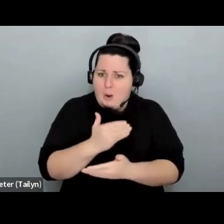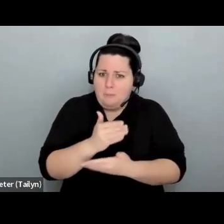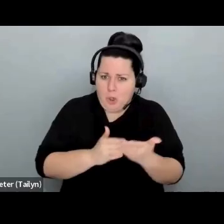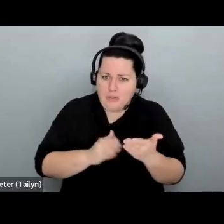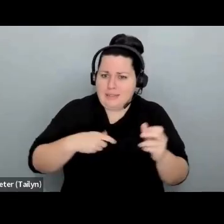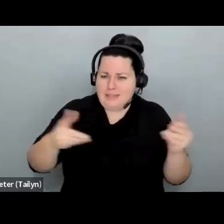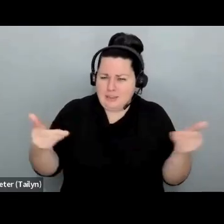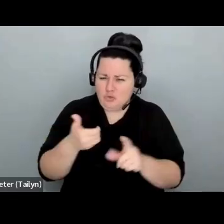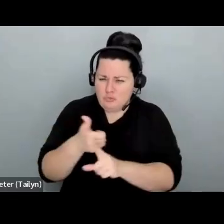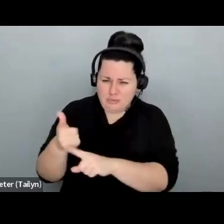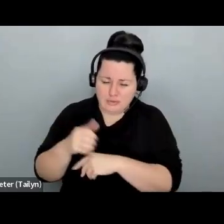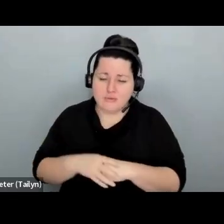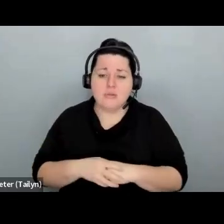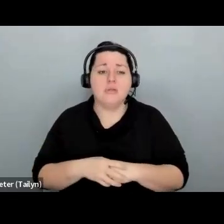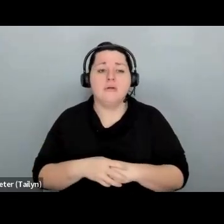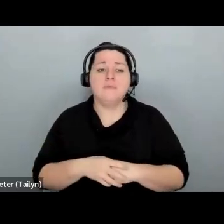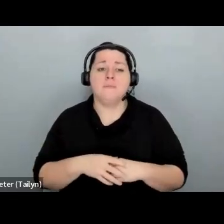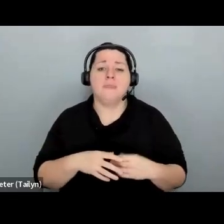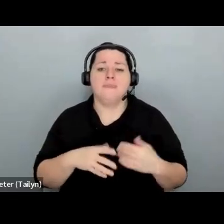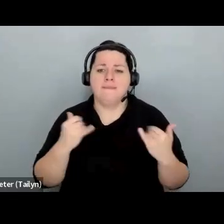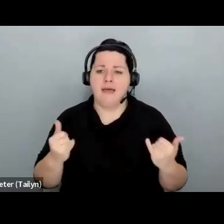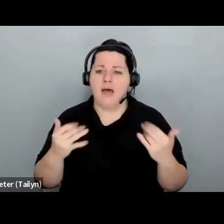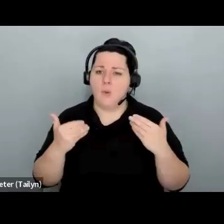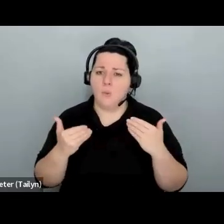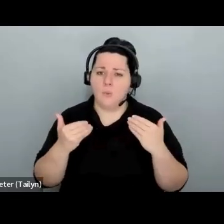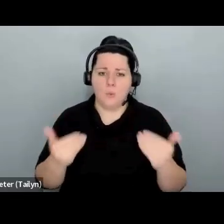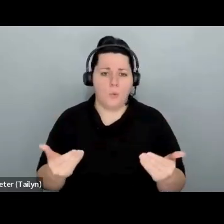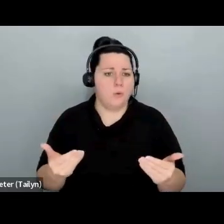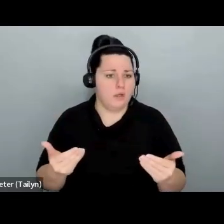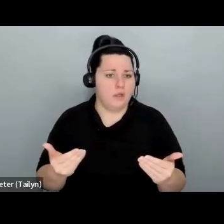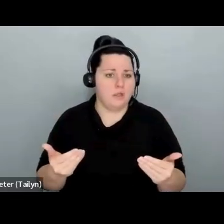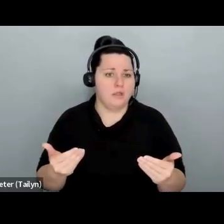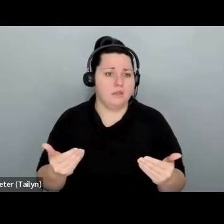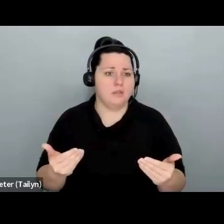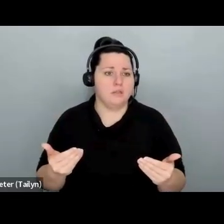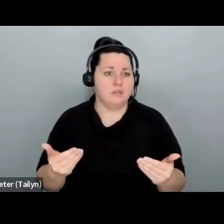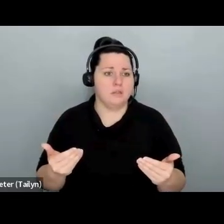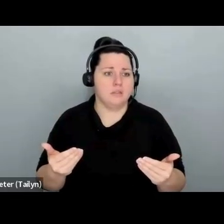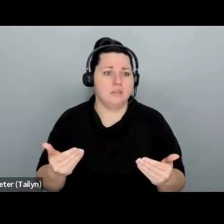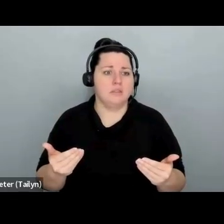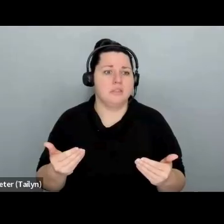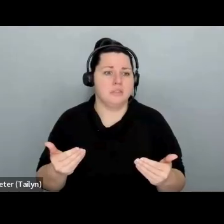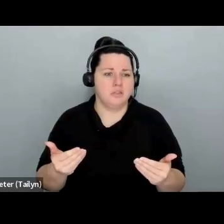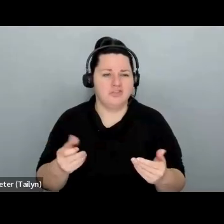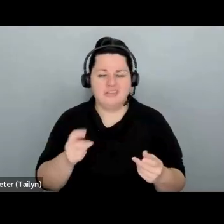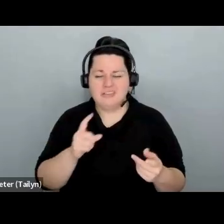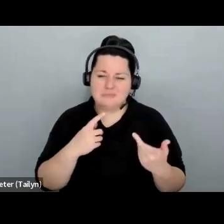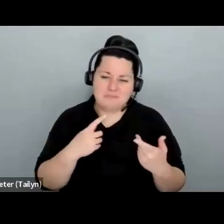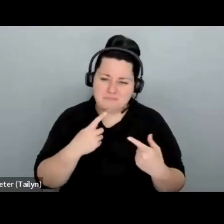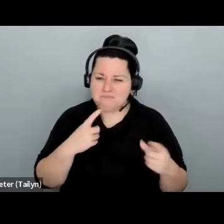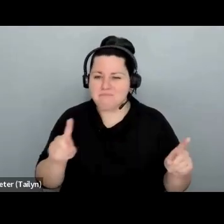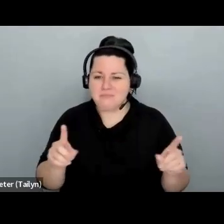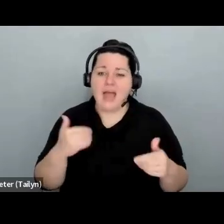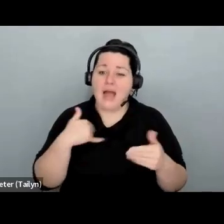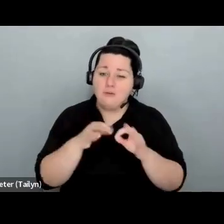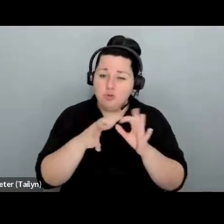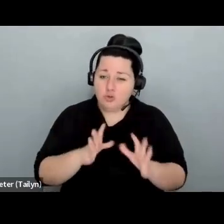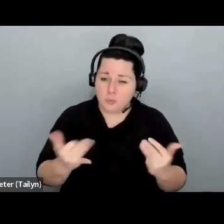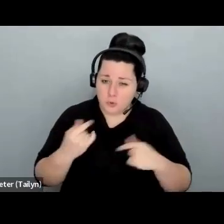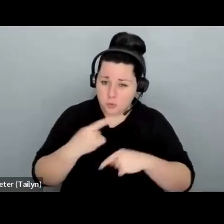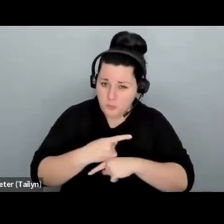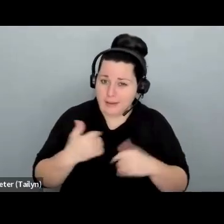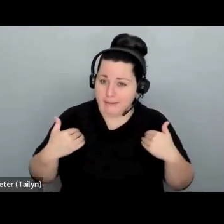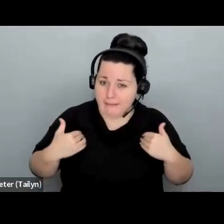the webinar, but let's go ahead and do some housekeeping. So we have an interpreter here with